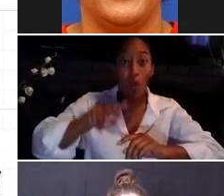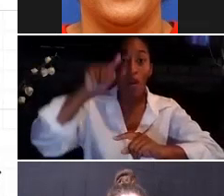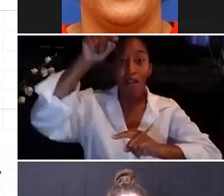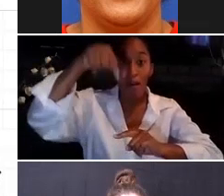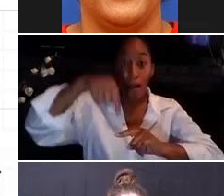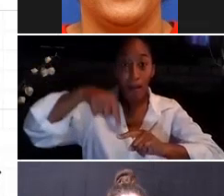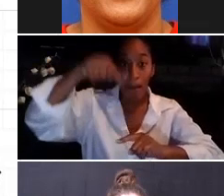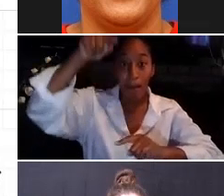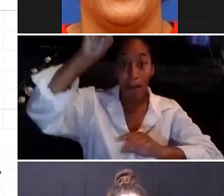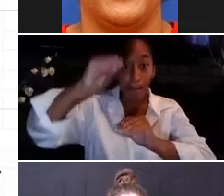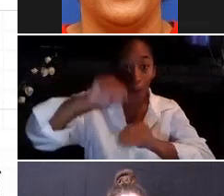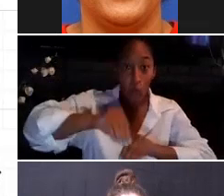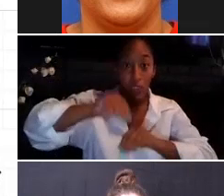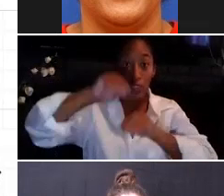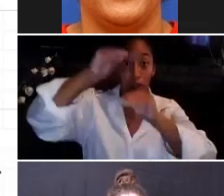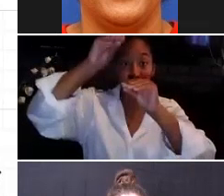All right.